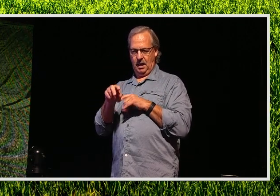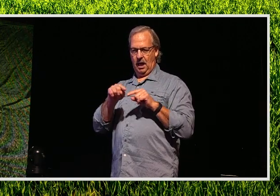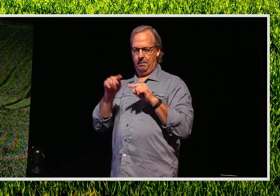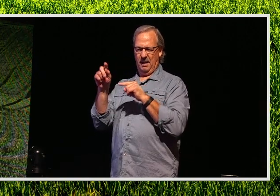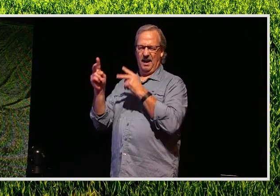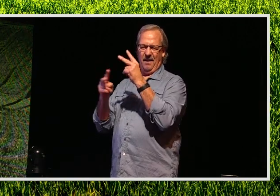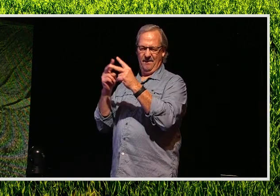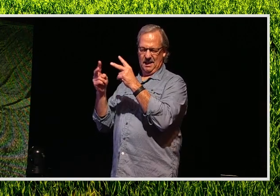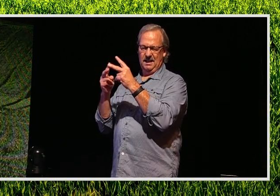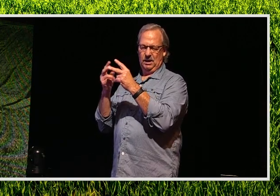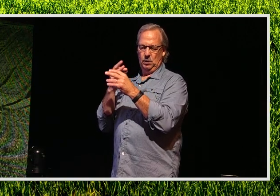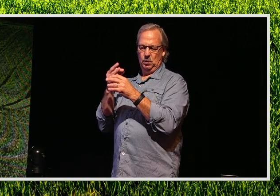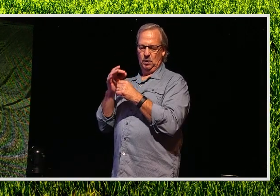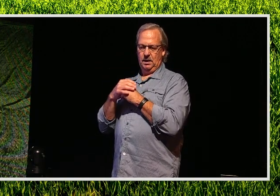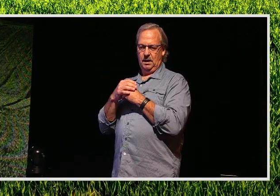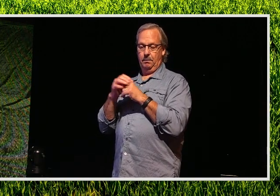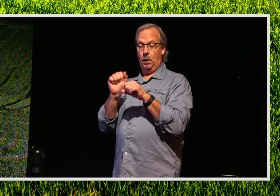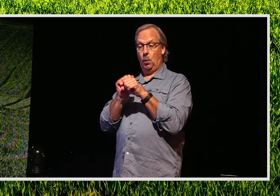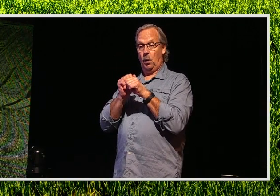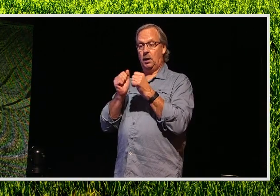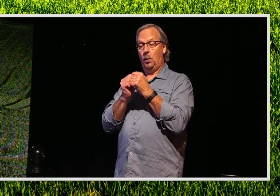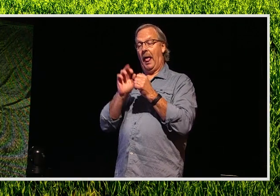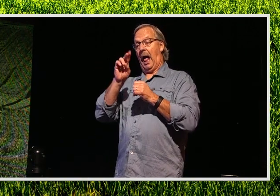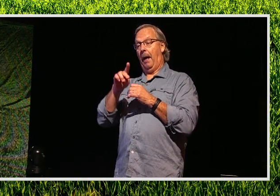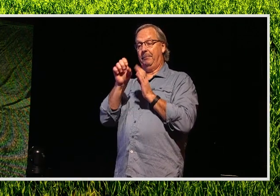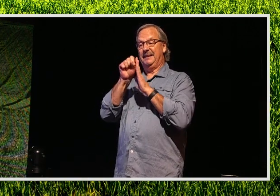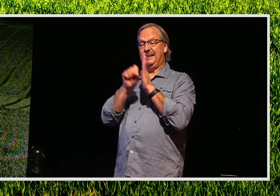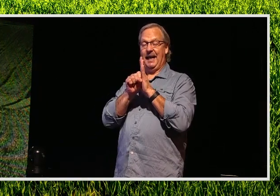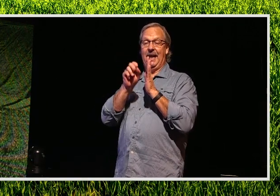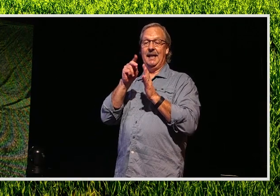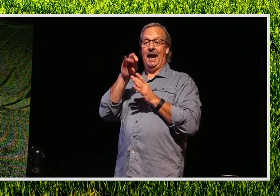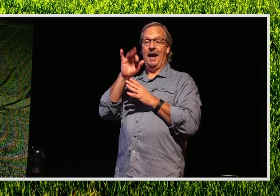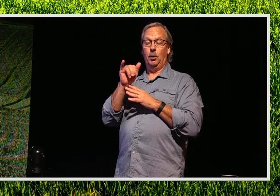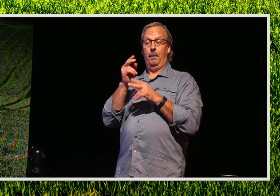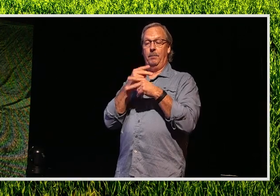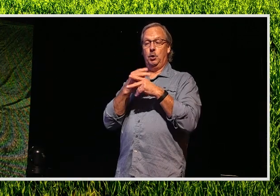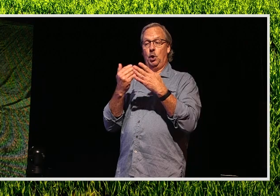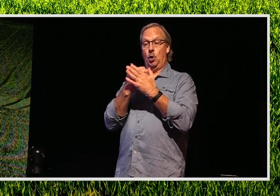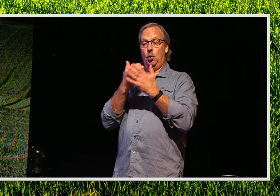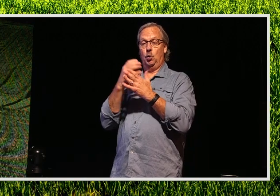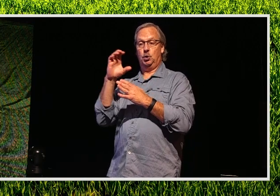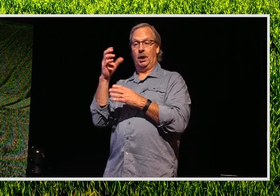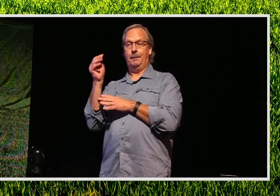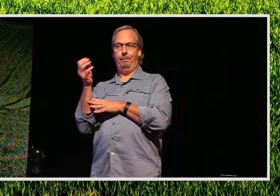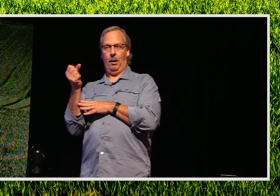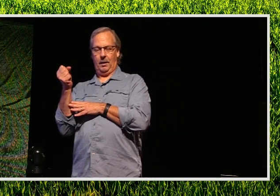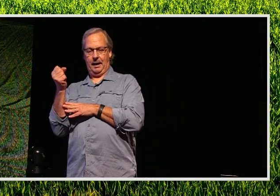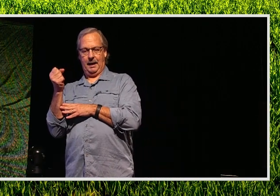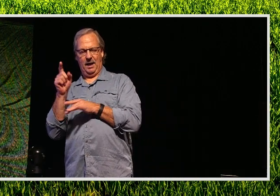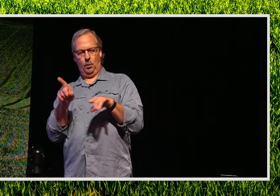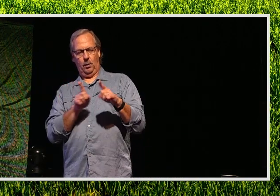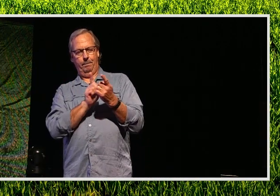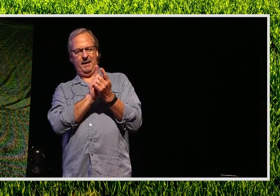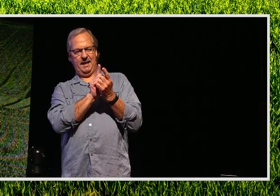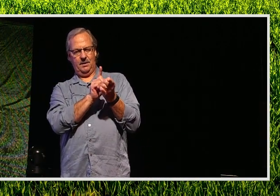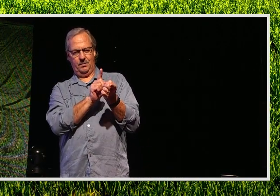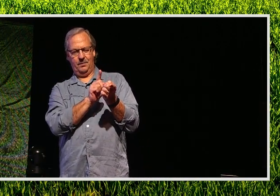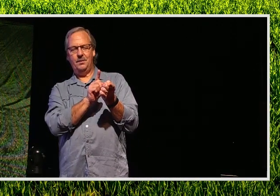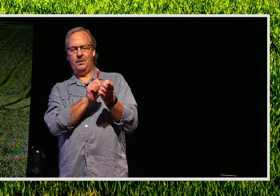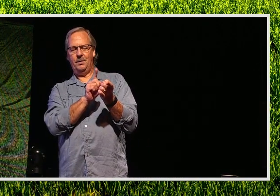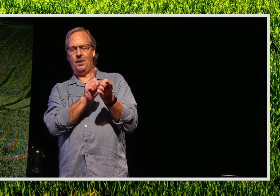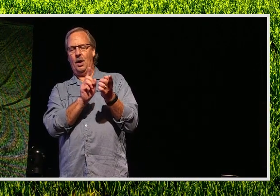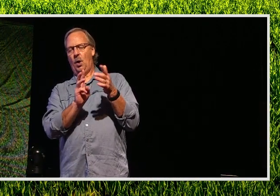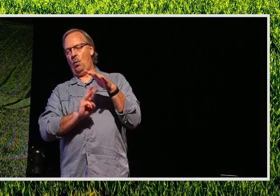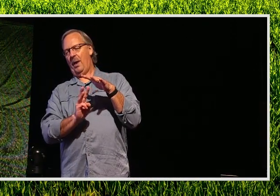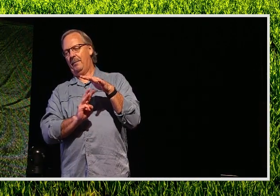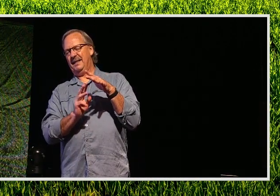love. We've been working with upstate Niagara to create our new chocolate milk, as well as we're able to meet with Wegmans because we grow